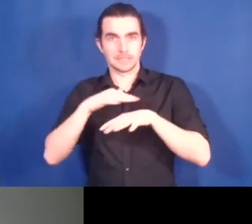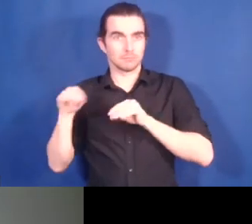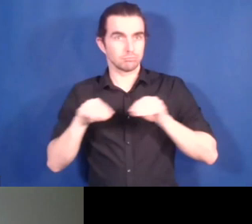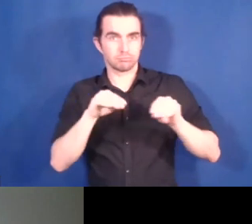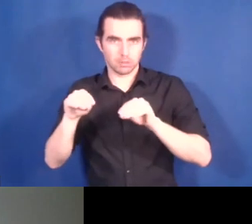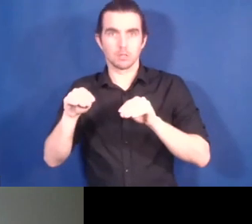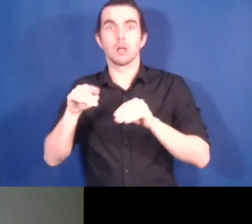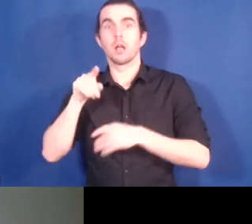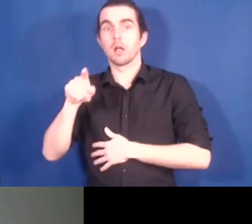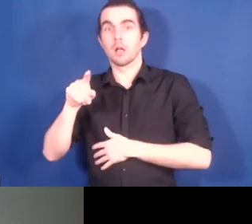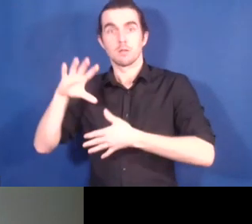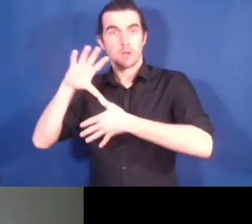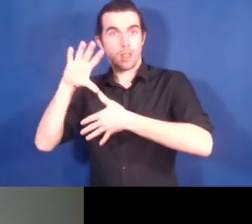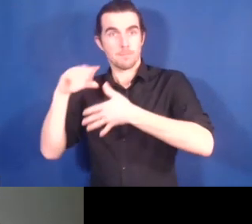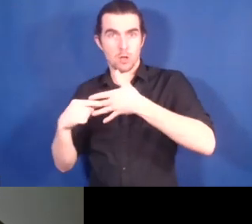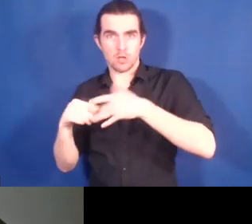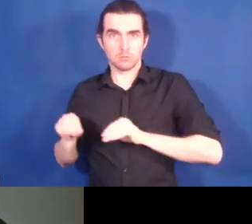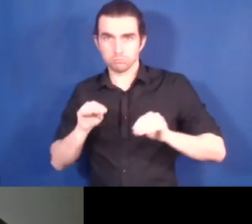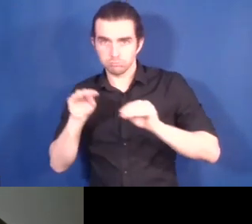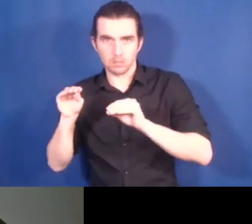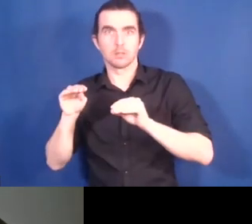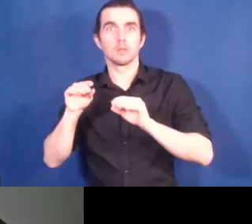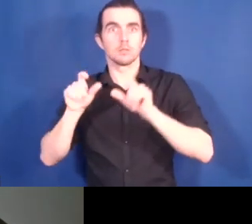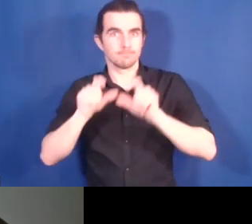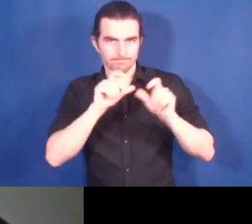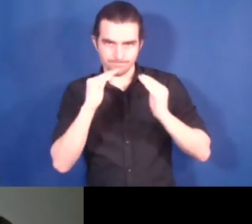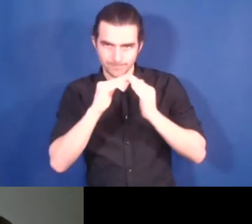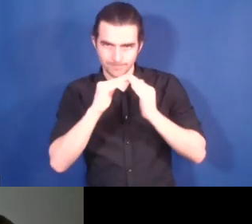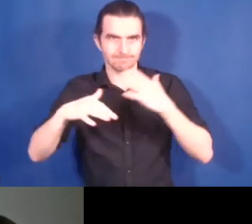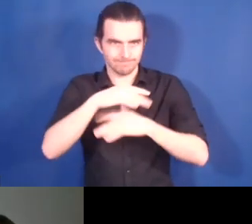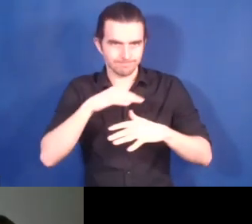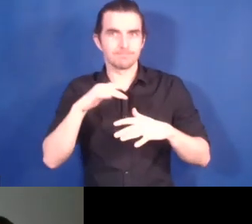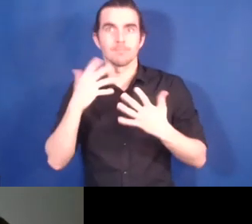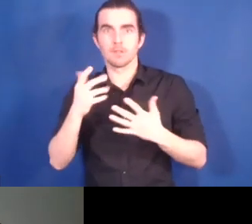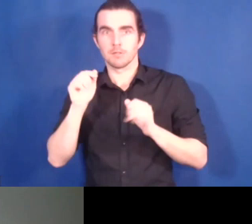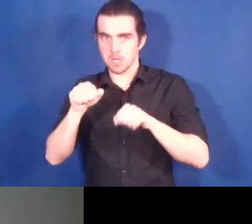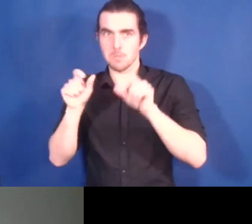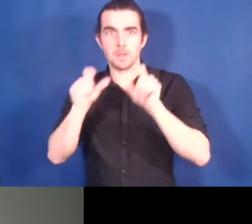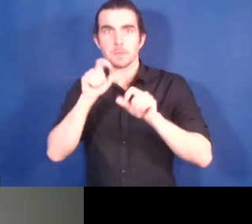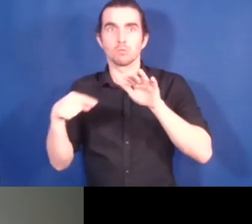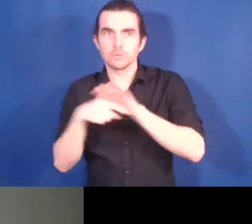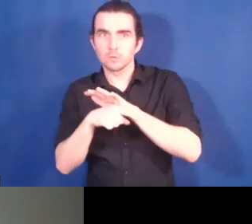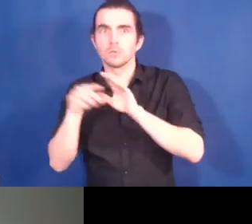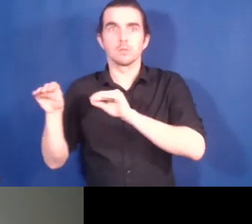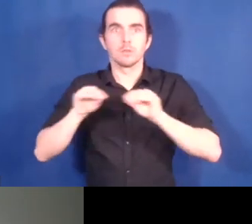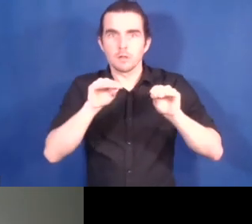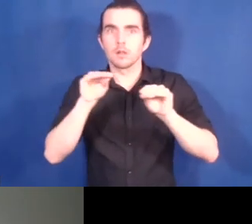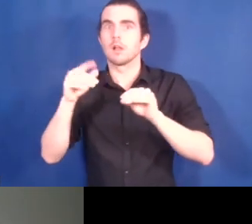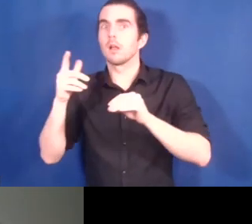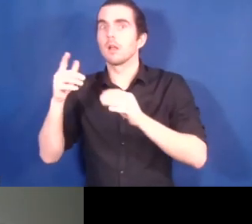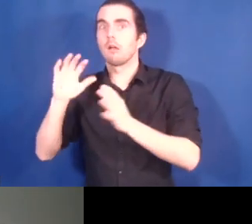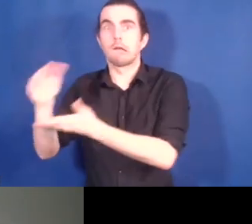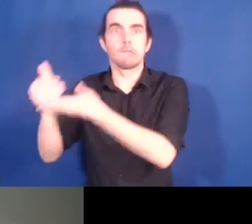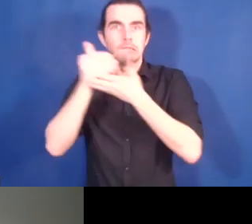get to. And I want to talk about it related to this now, because I think it's a really important reality that